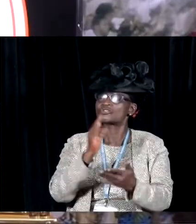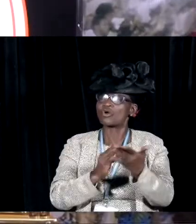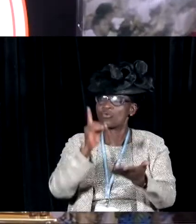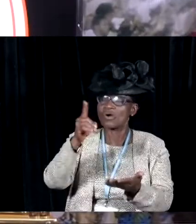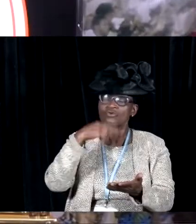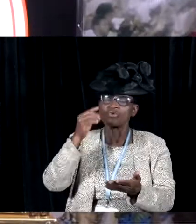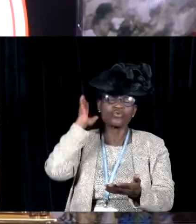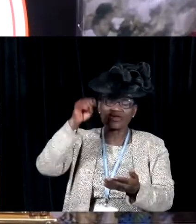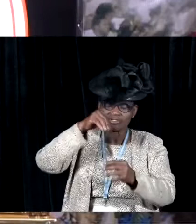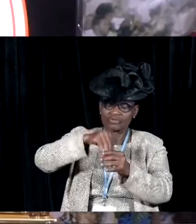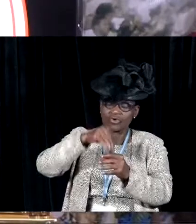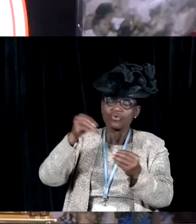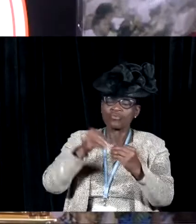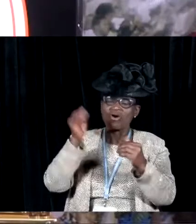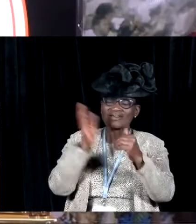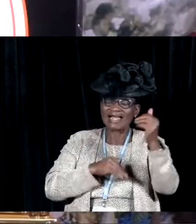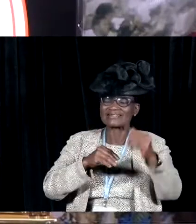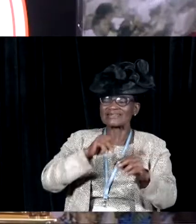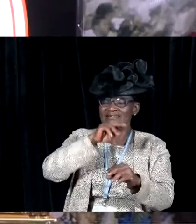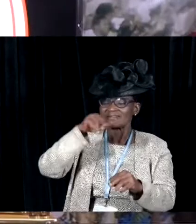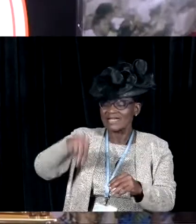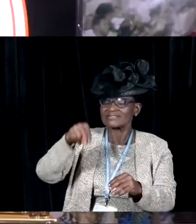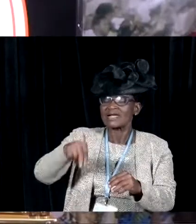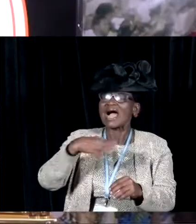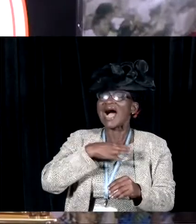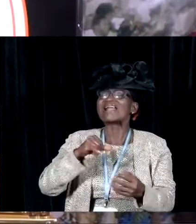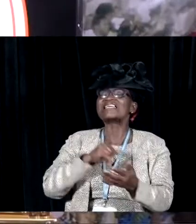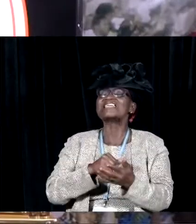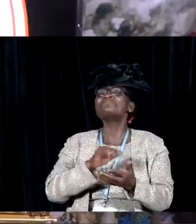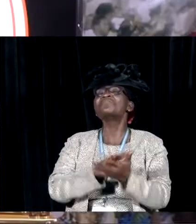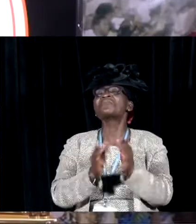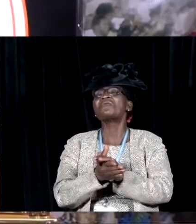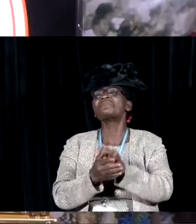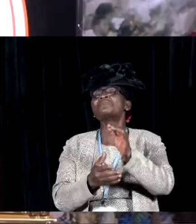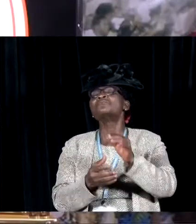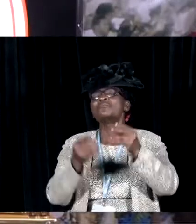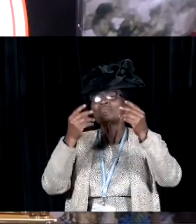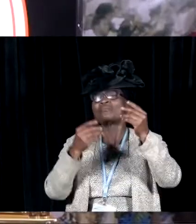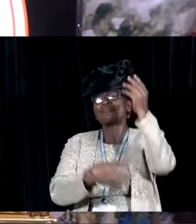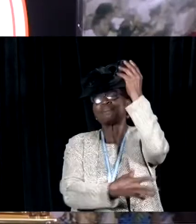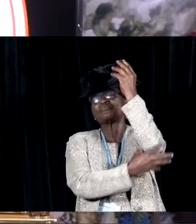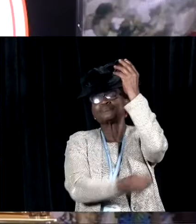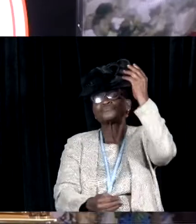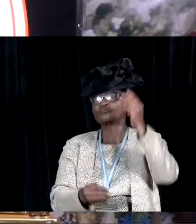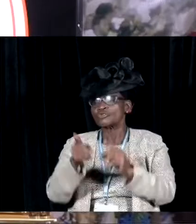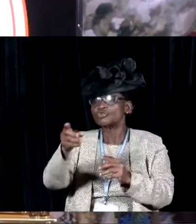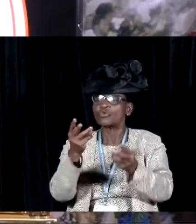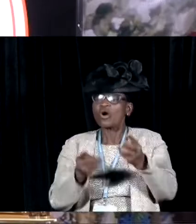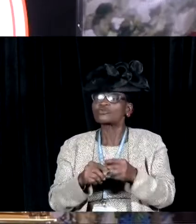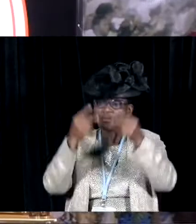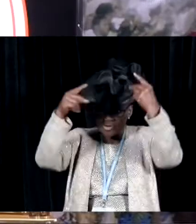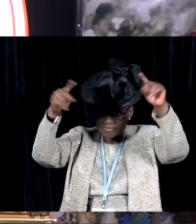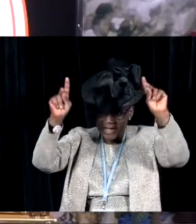is necessary and he tends to poverty. You want to prosper? The Bible says, learn